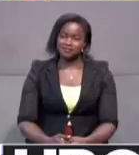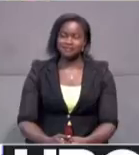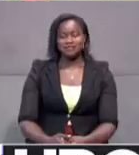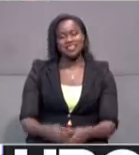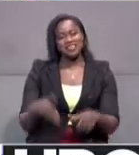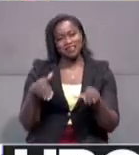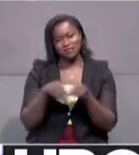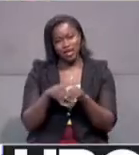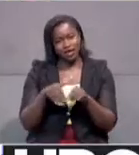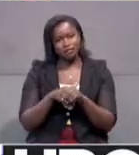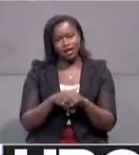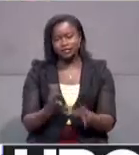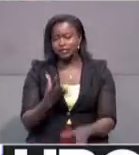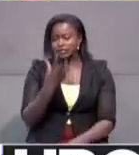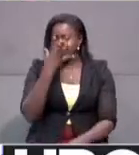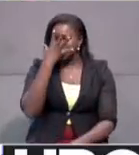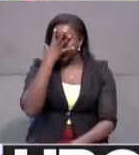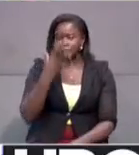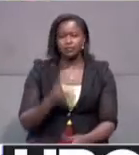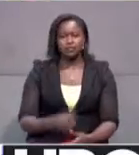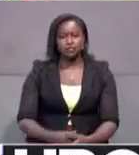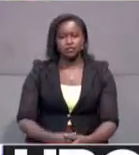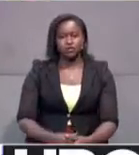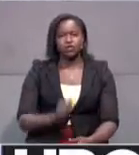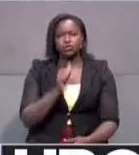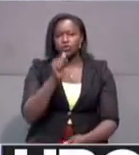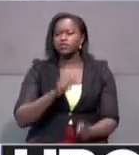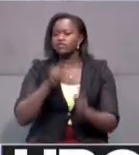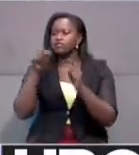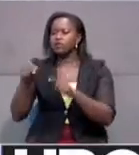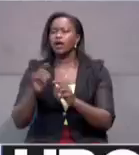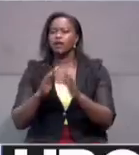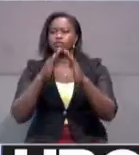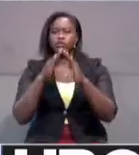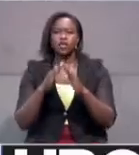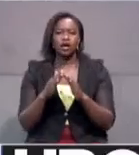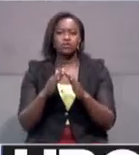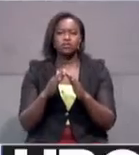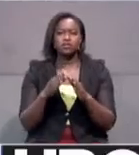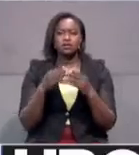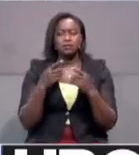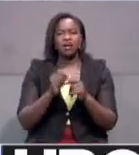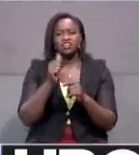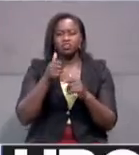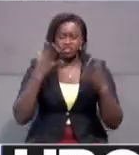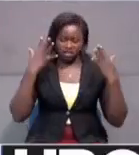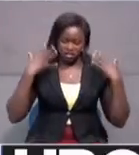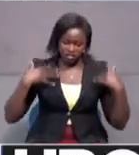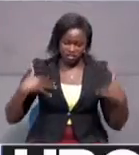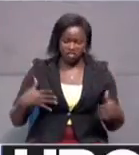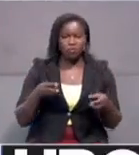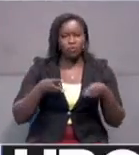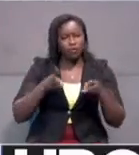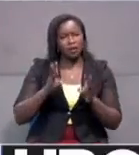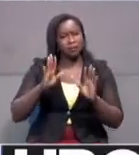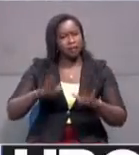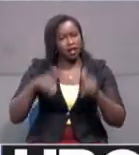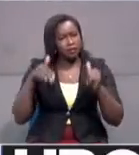Members, it is an embarrassment for you to go to come to the House when you're not dressed in a parliamentary